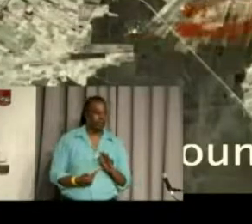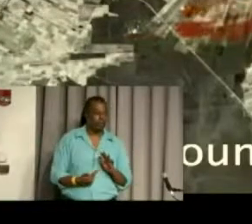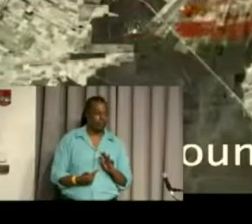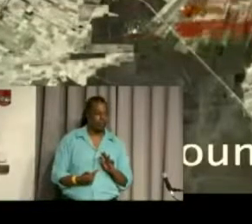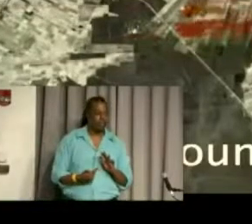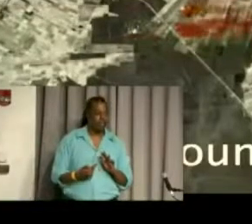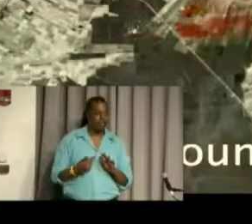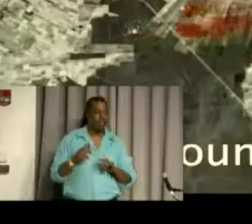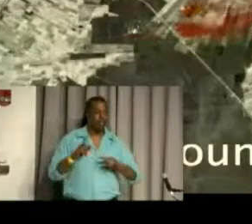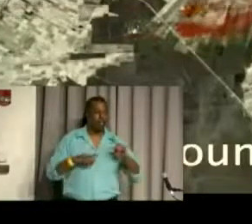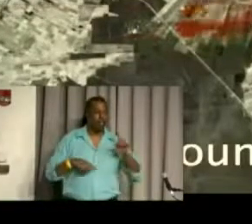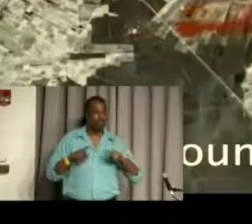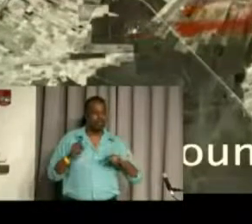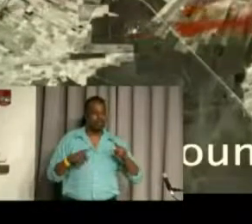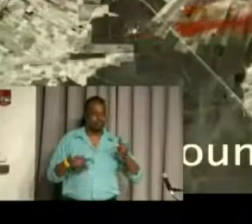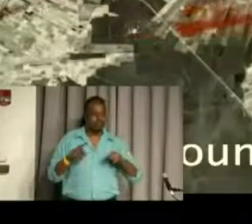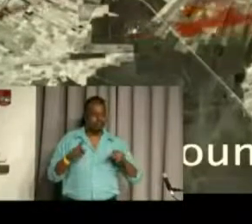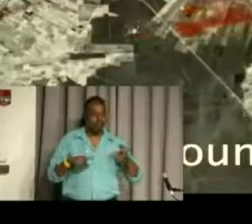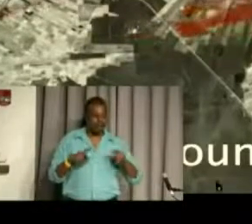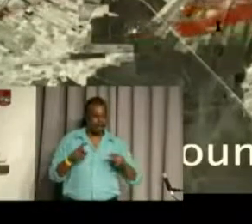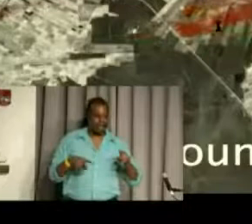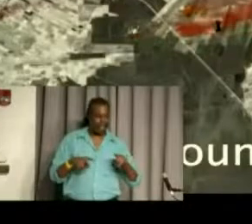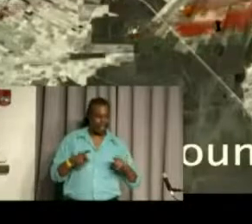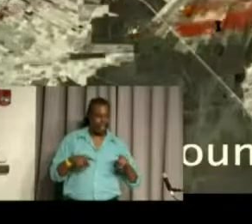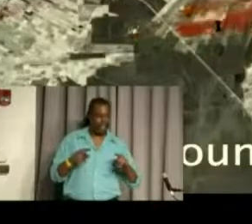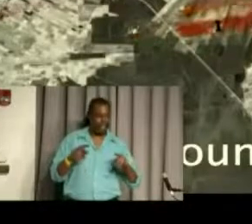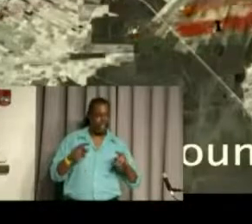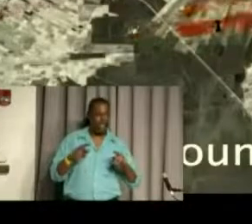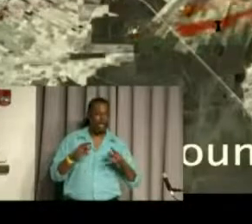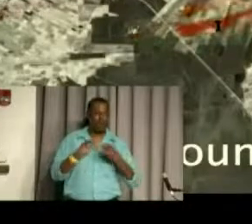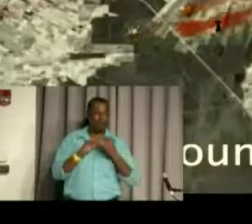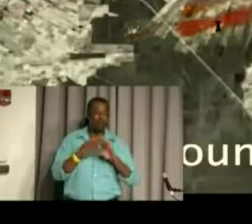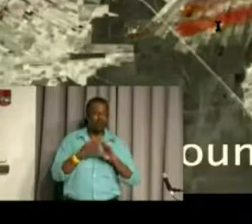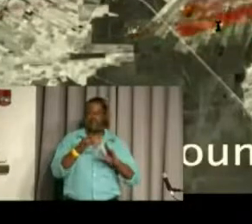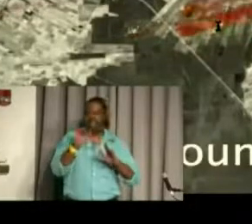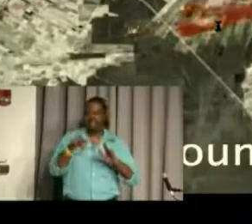the variety of communities in this area are impacted.